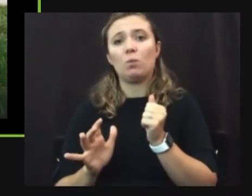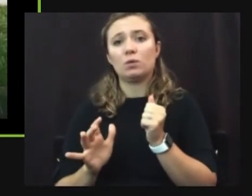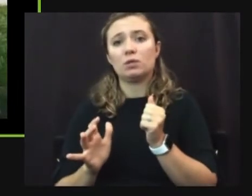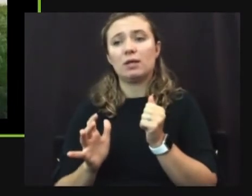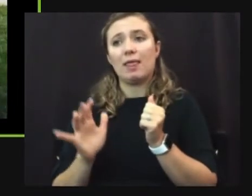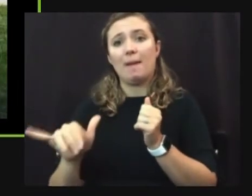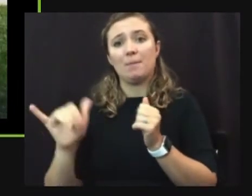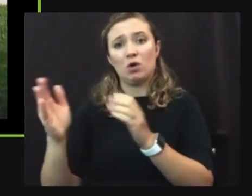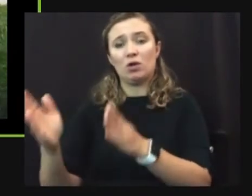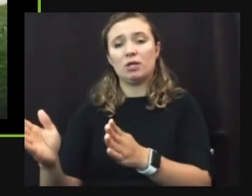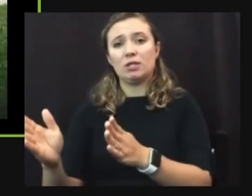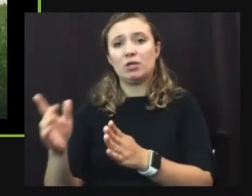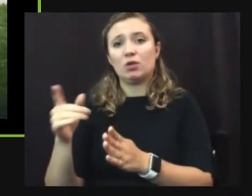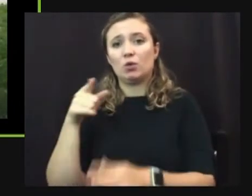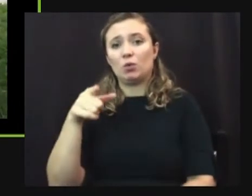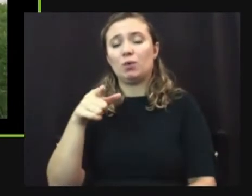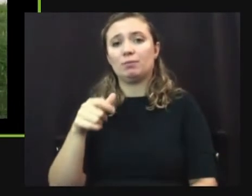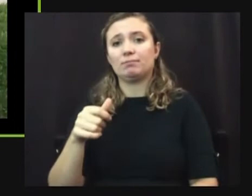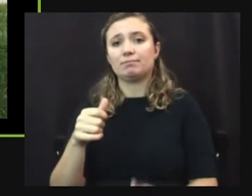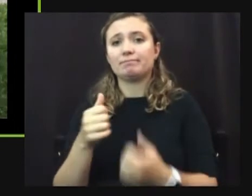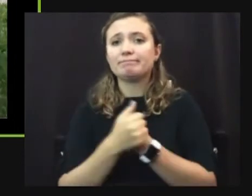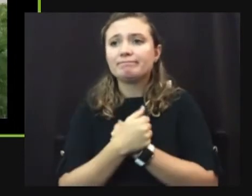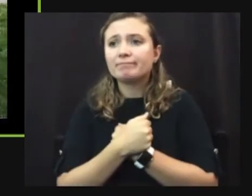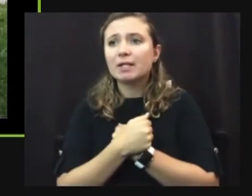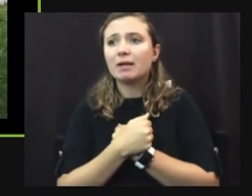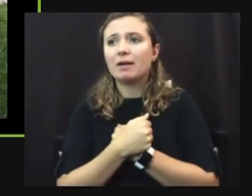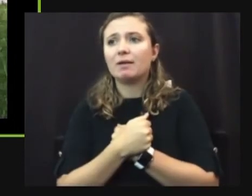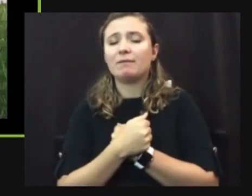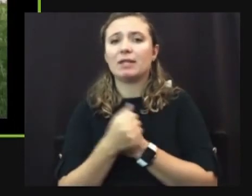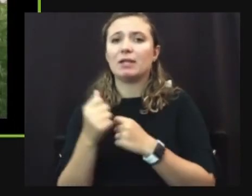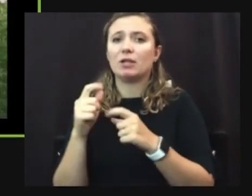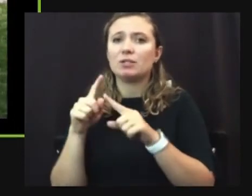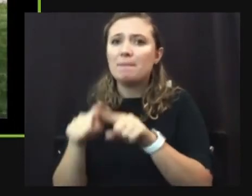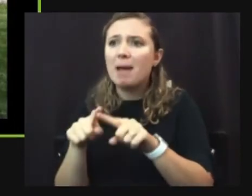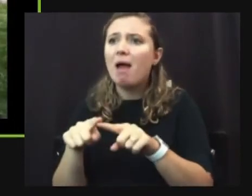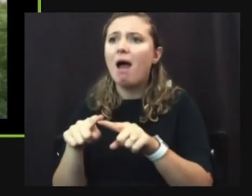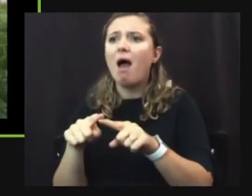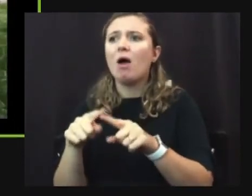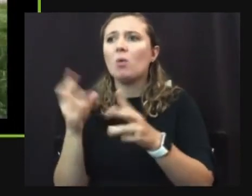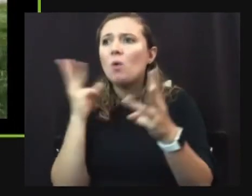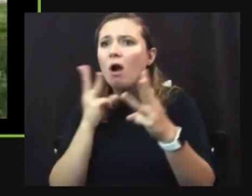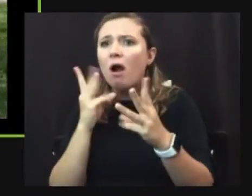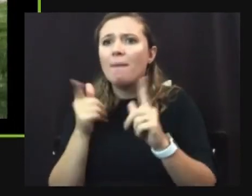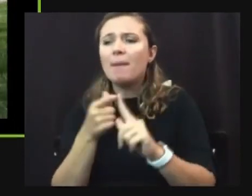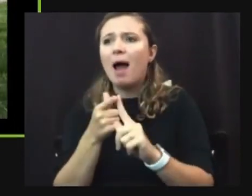this person that you love, depend on, care about, and worry about their